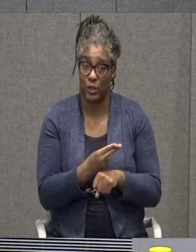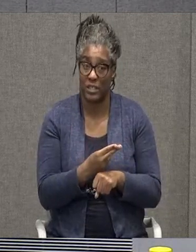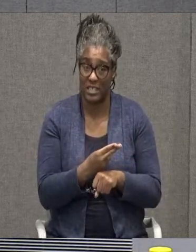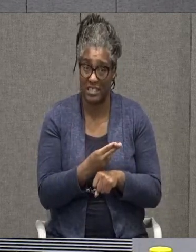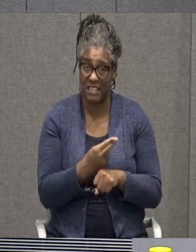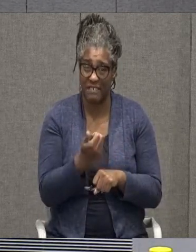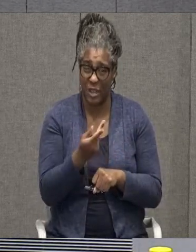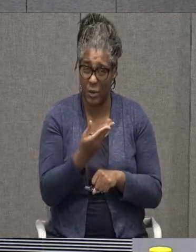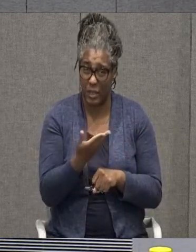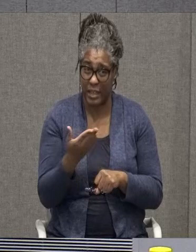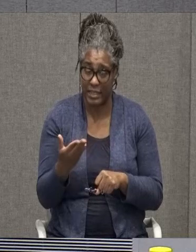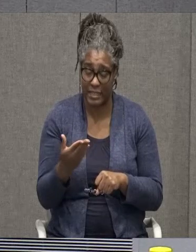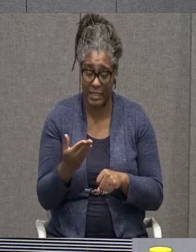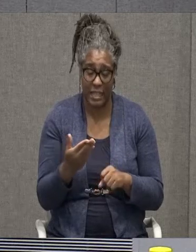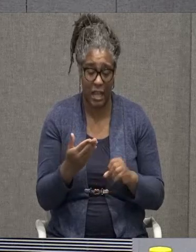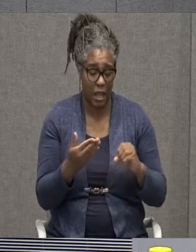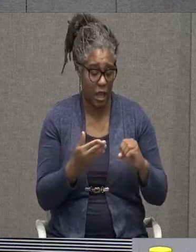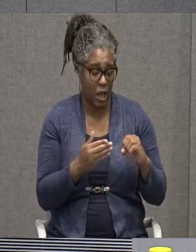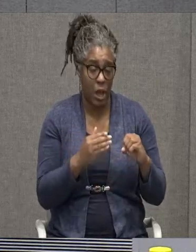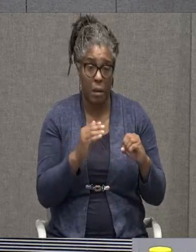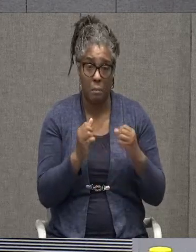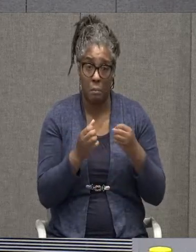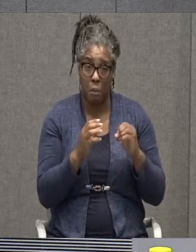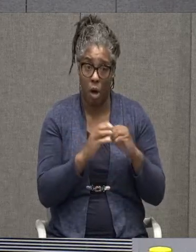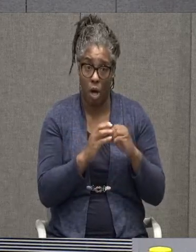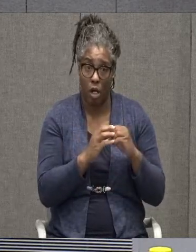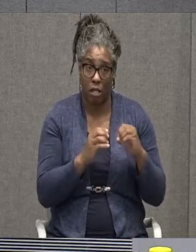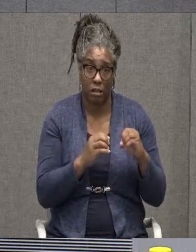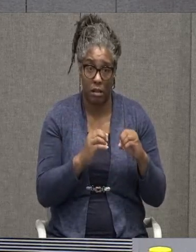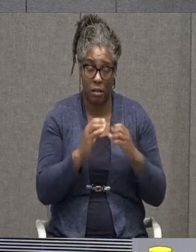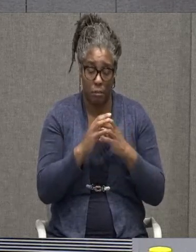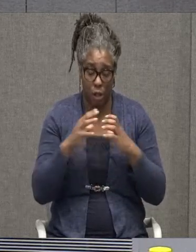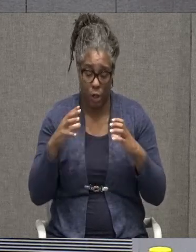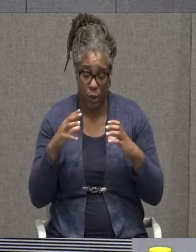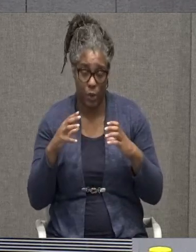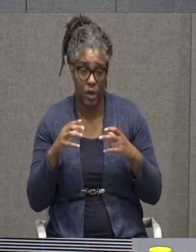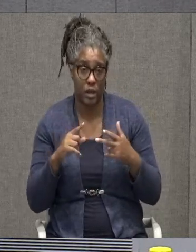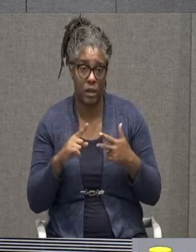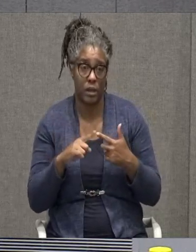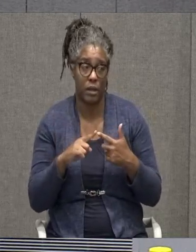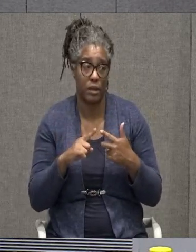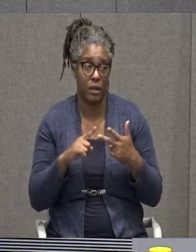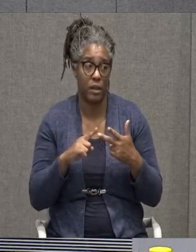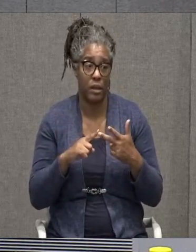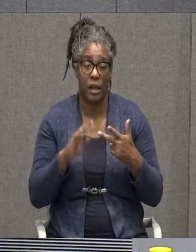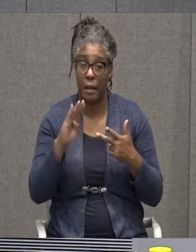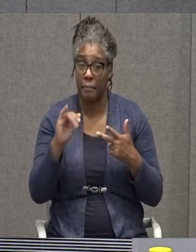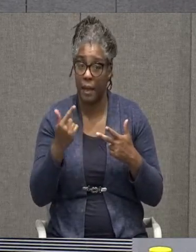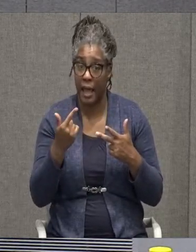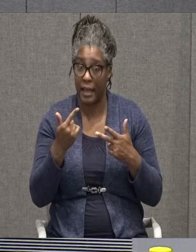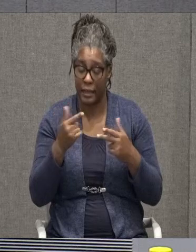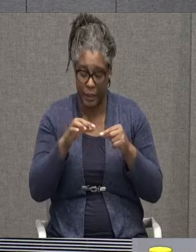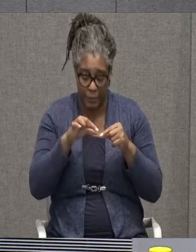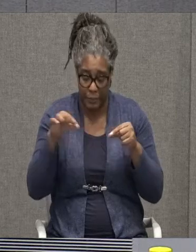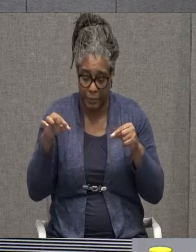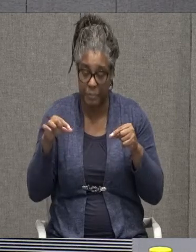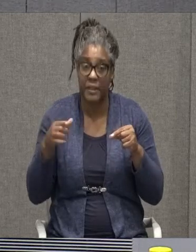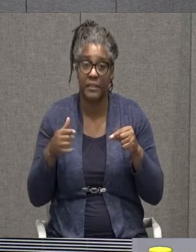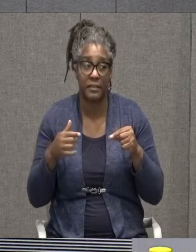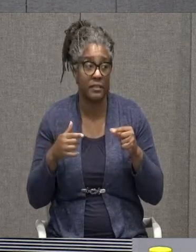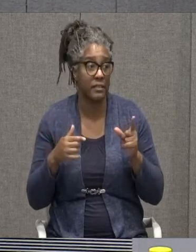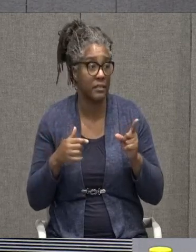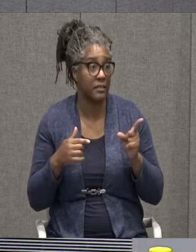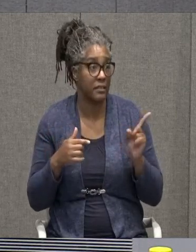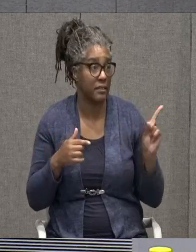ball. You can use a balloon. You can use a plastic bag like Mr. Dunham had, all